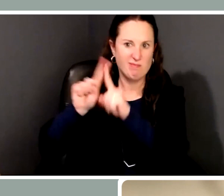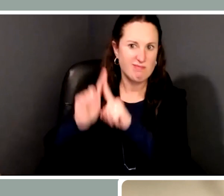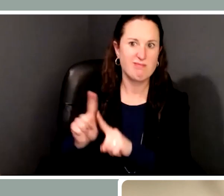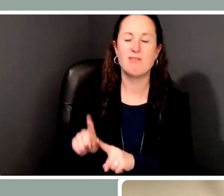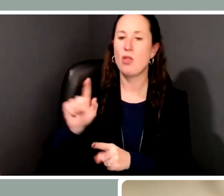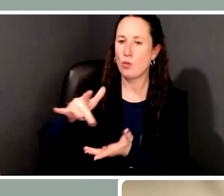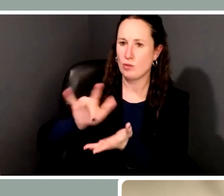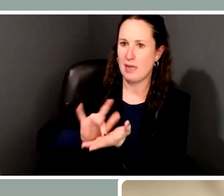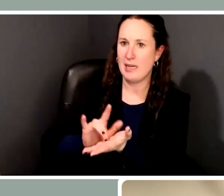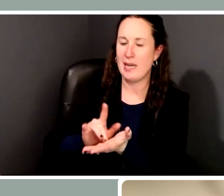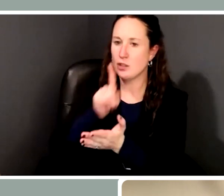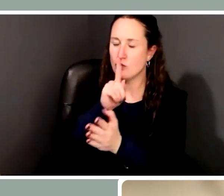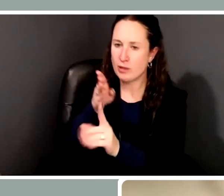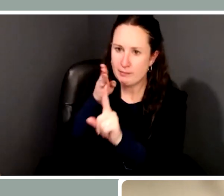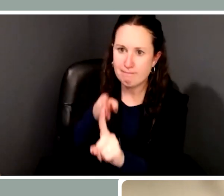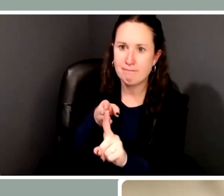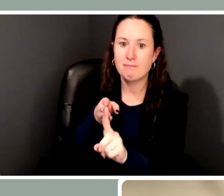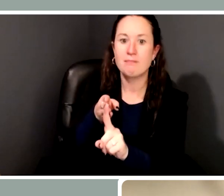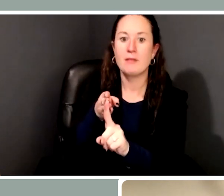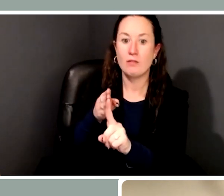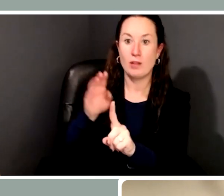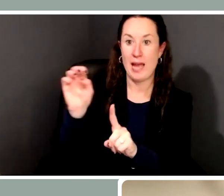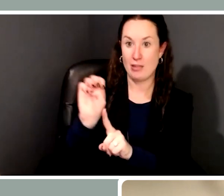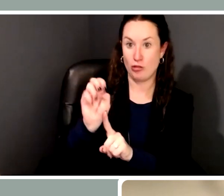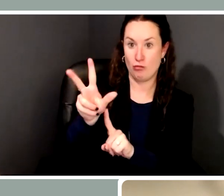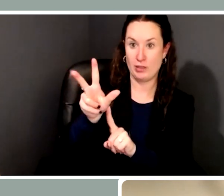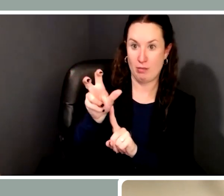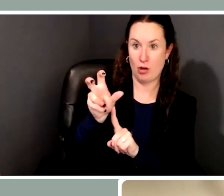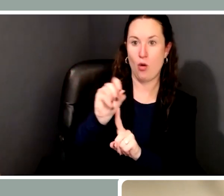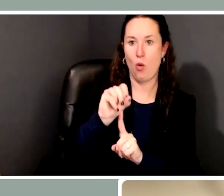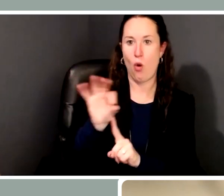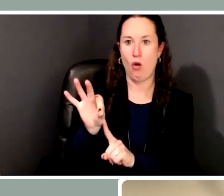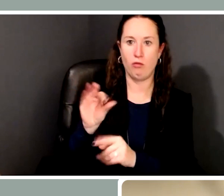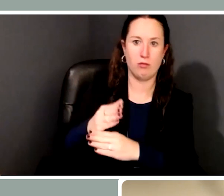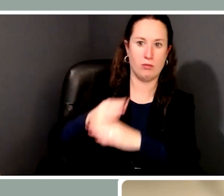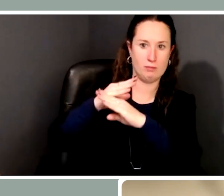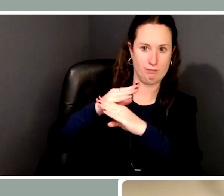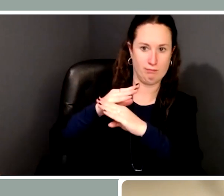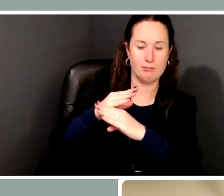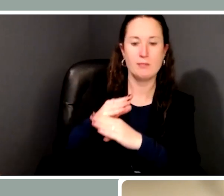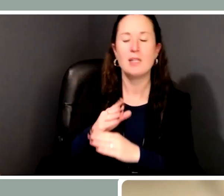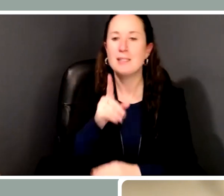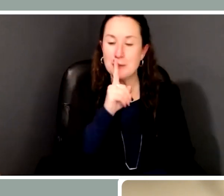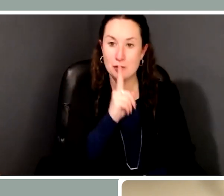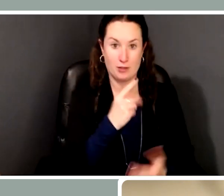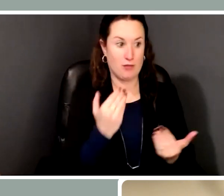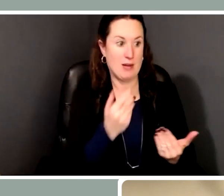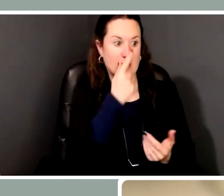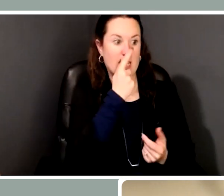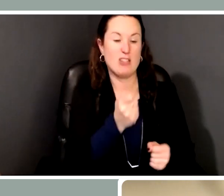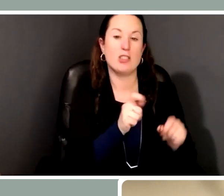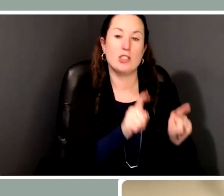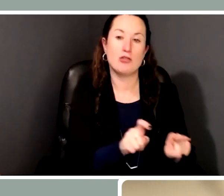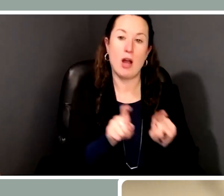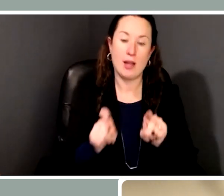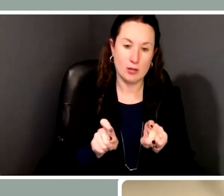to not let the estrogen receptor be turned on. Okay. And so there's actually a really interesting trial that was